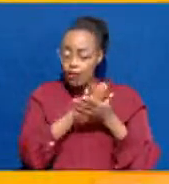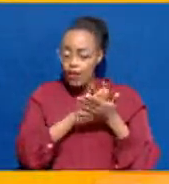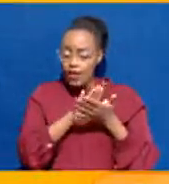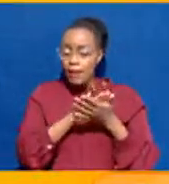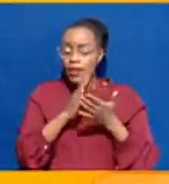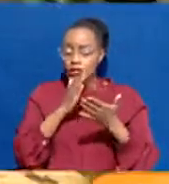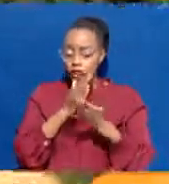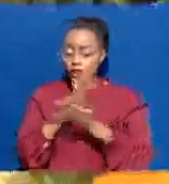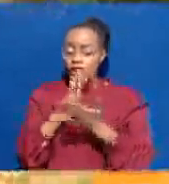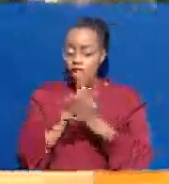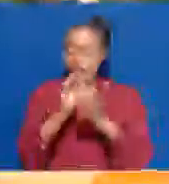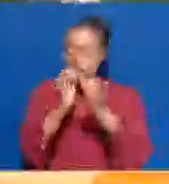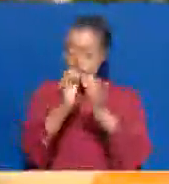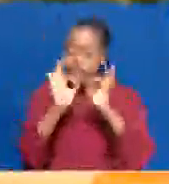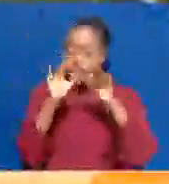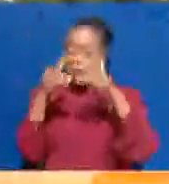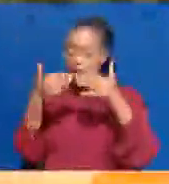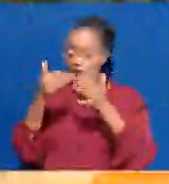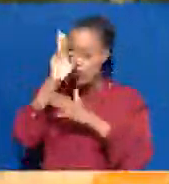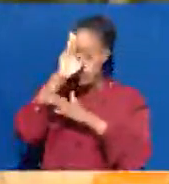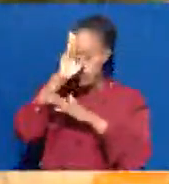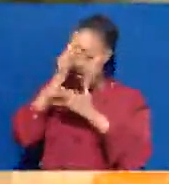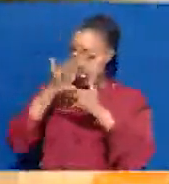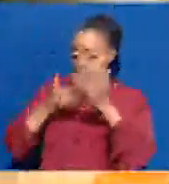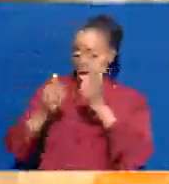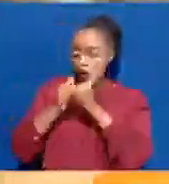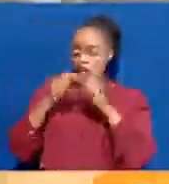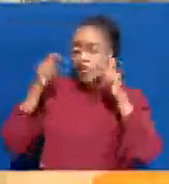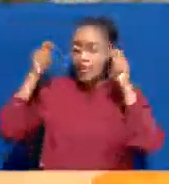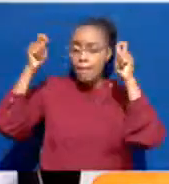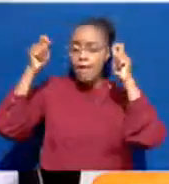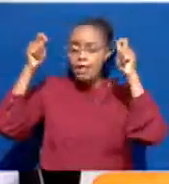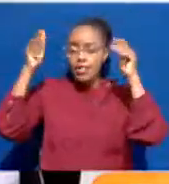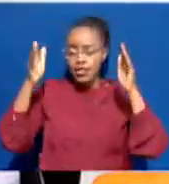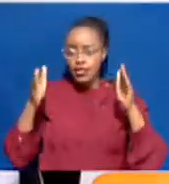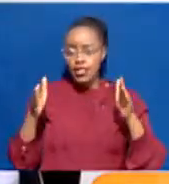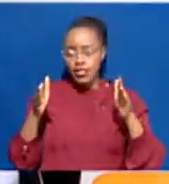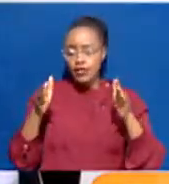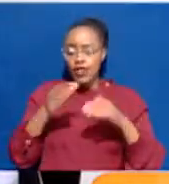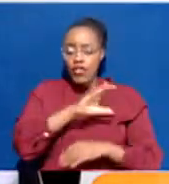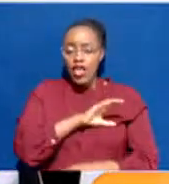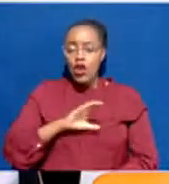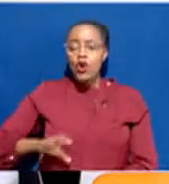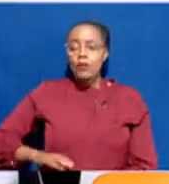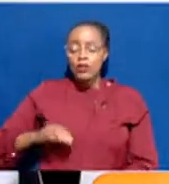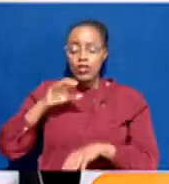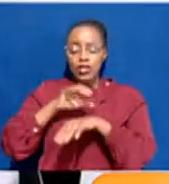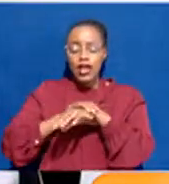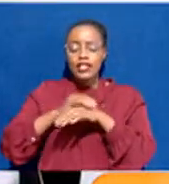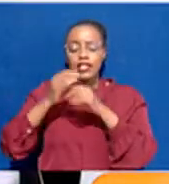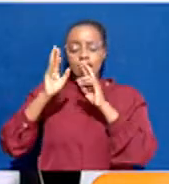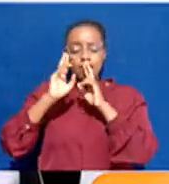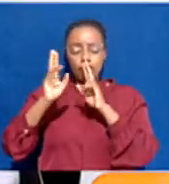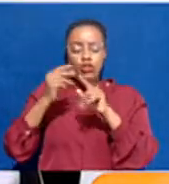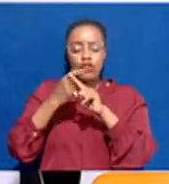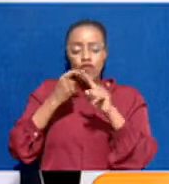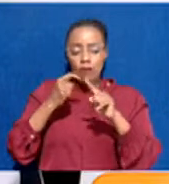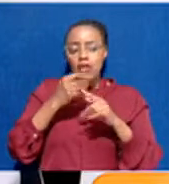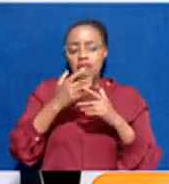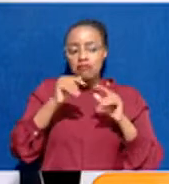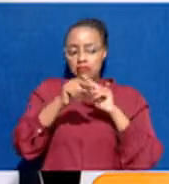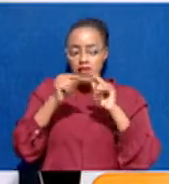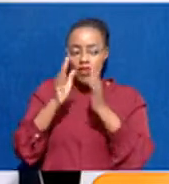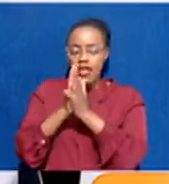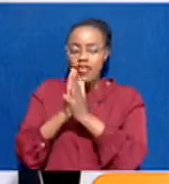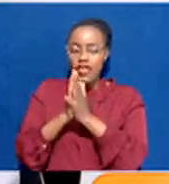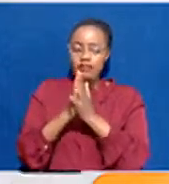and freedoms in the way police have been engaging with protesters. The commission has received reports of torture and